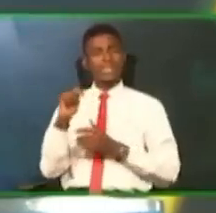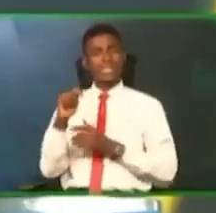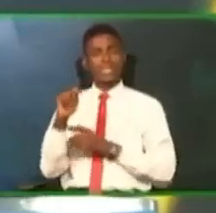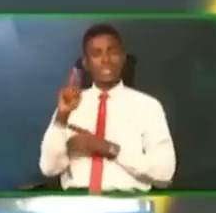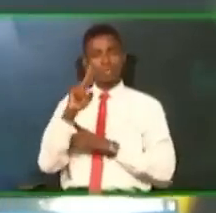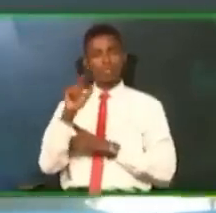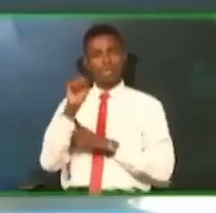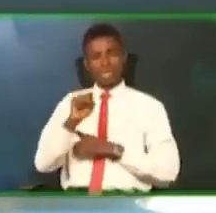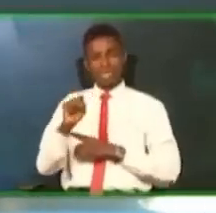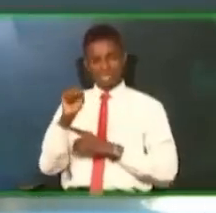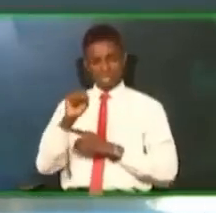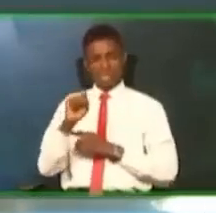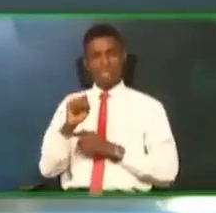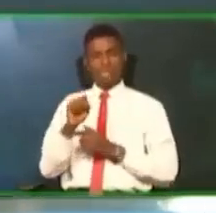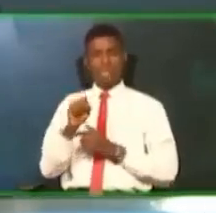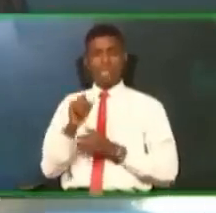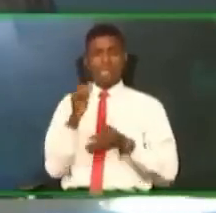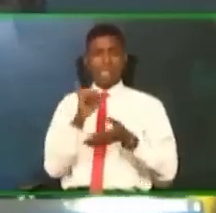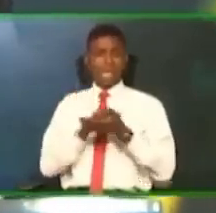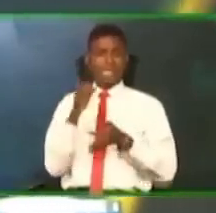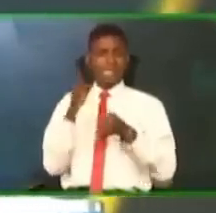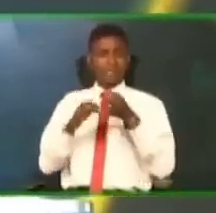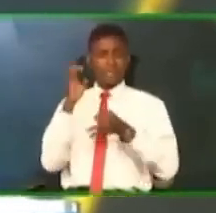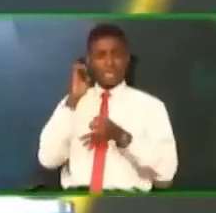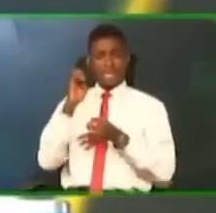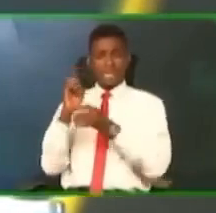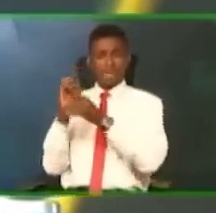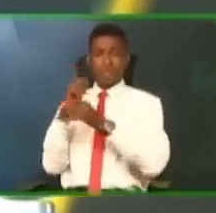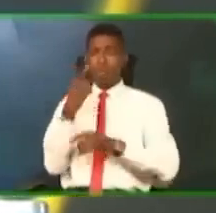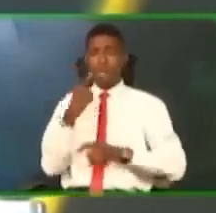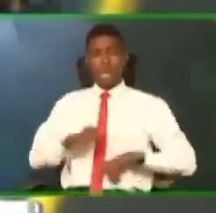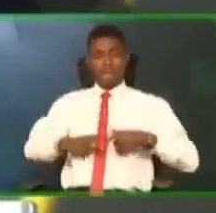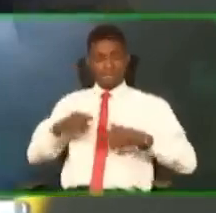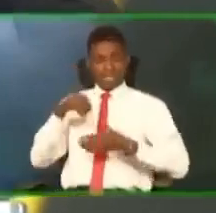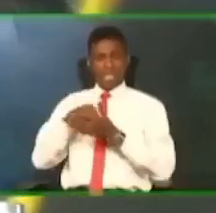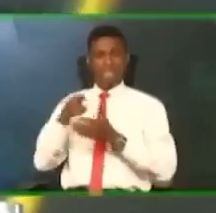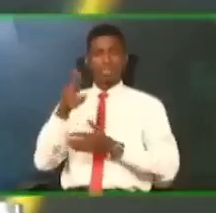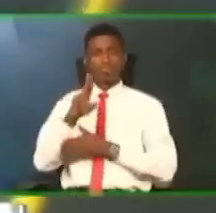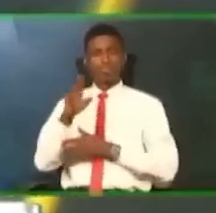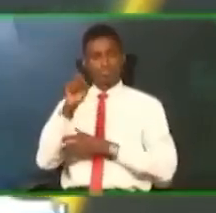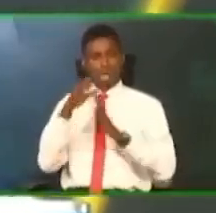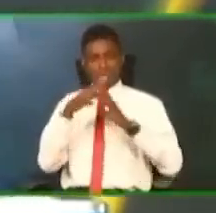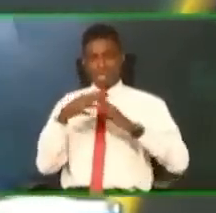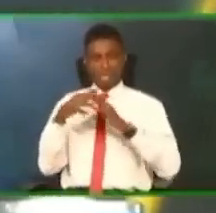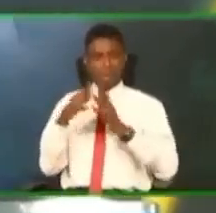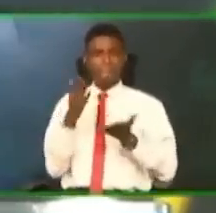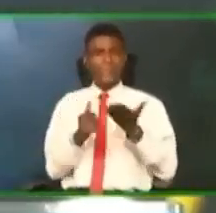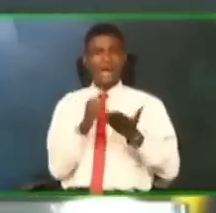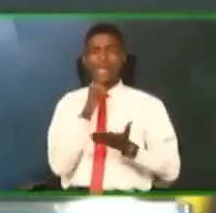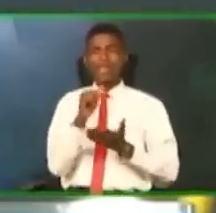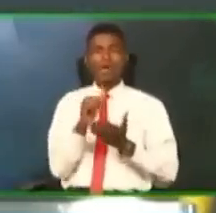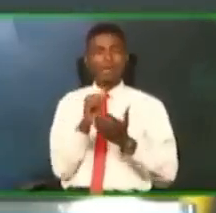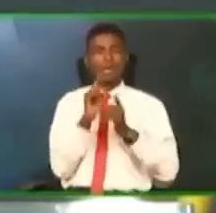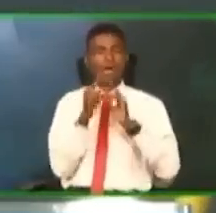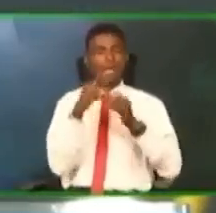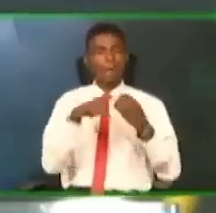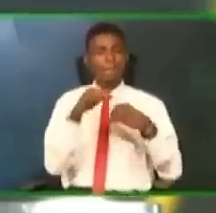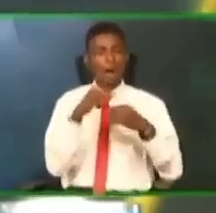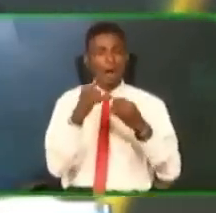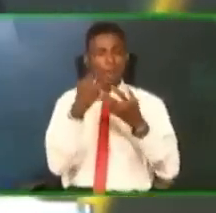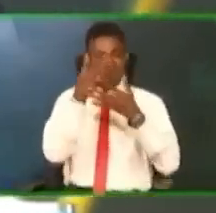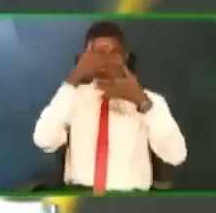in his sleep talking, he may never mention the word masquerade because it's not captured within the frame of